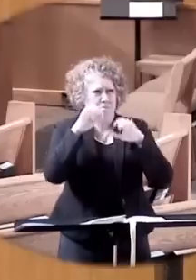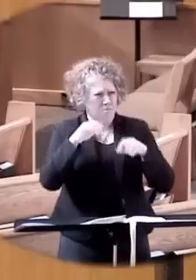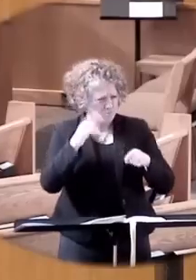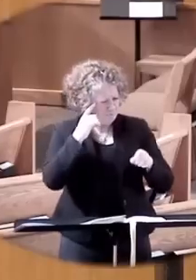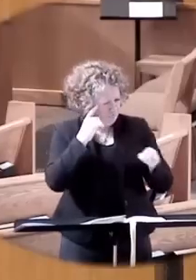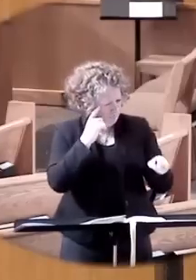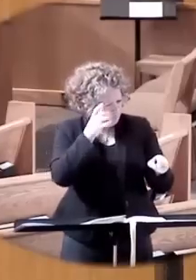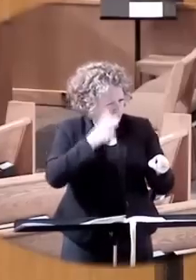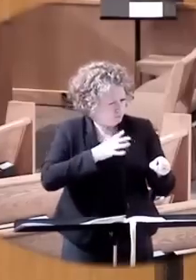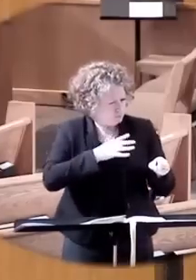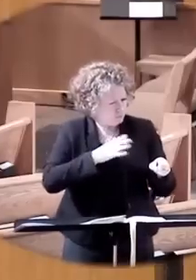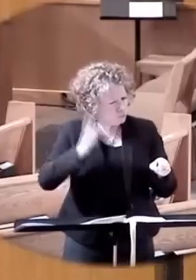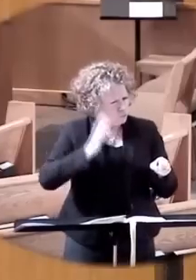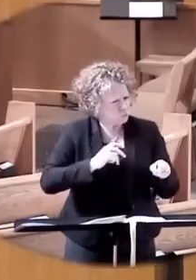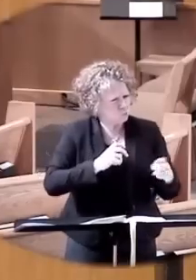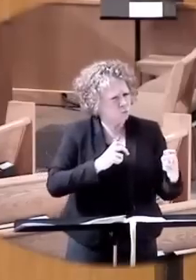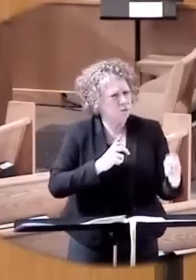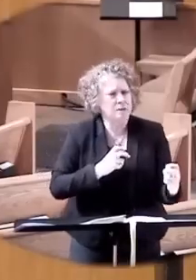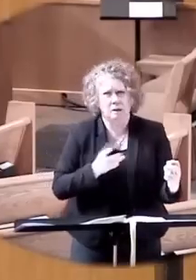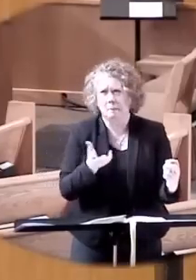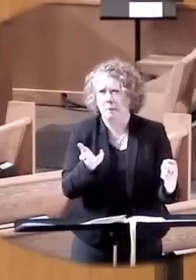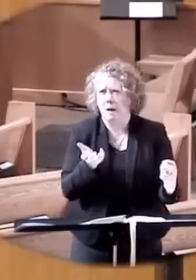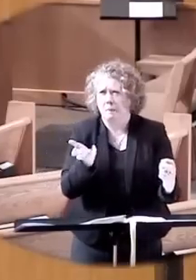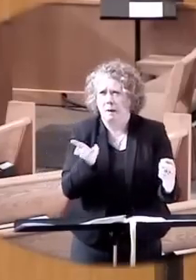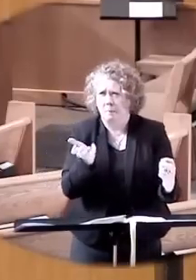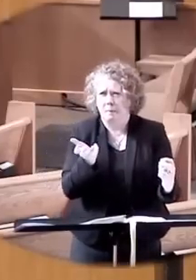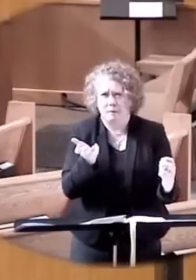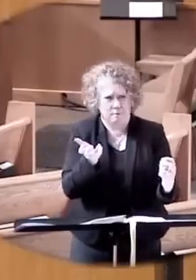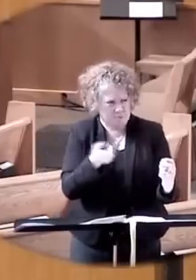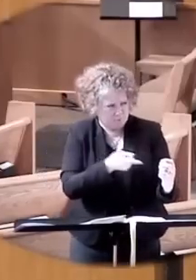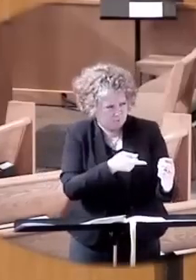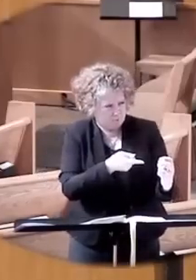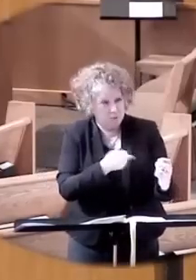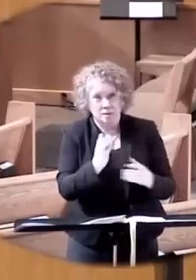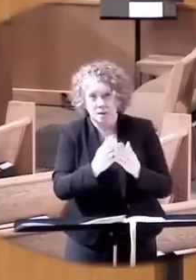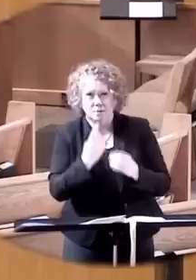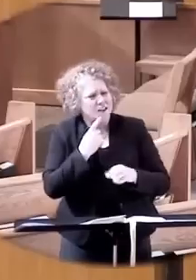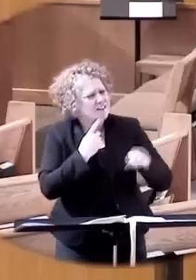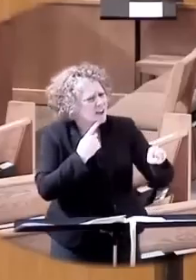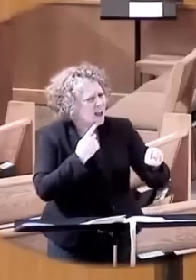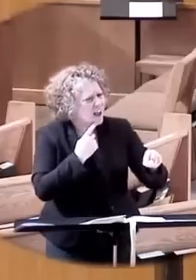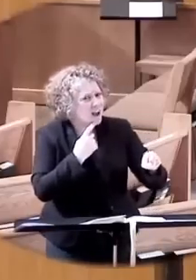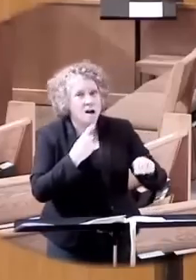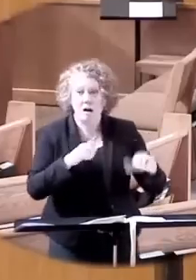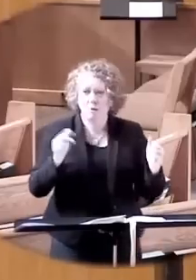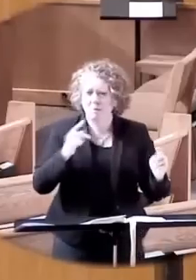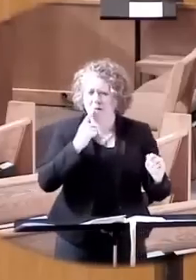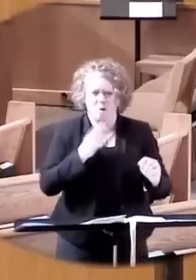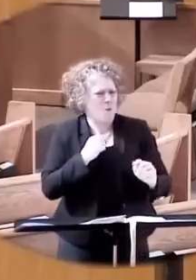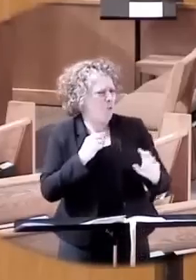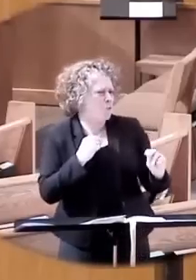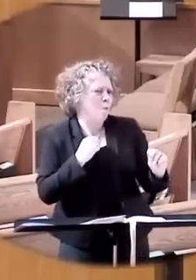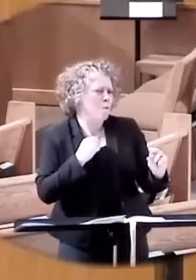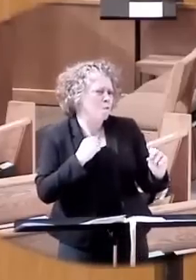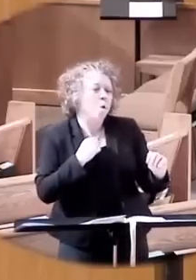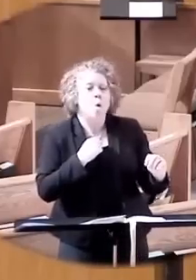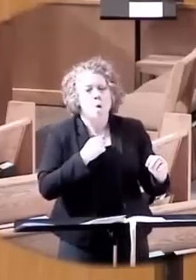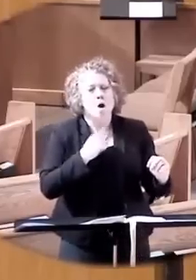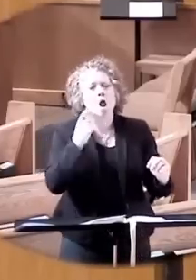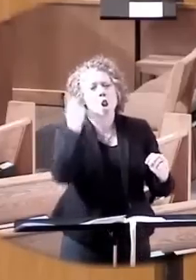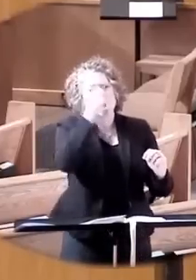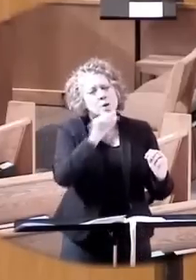used to sit and beg?" Some said it is, but others said, "No, he just looks like